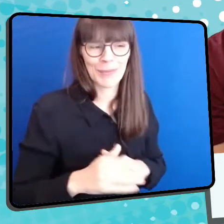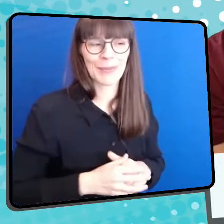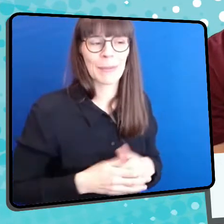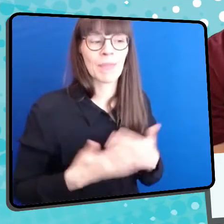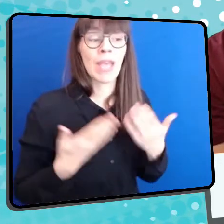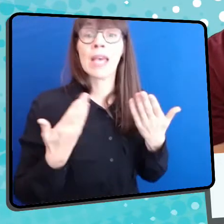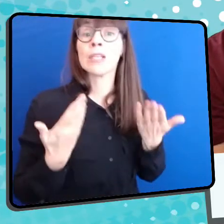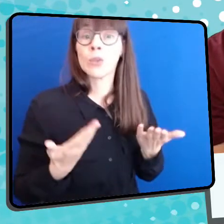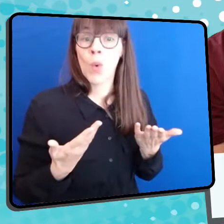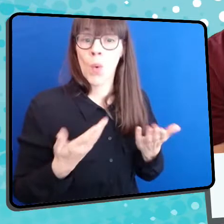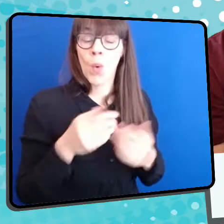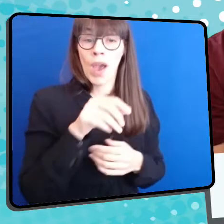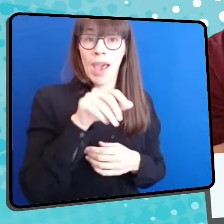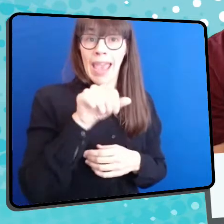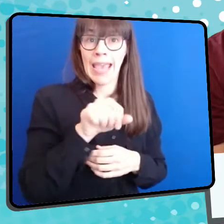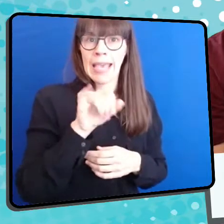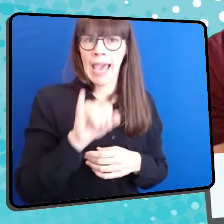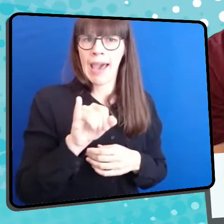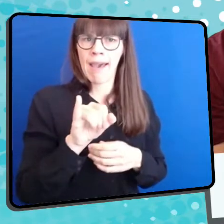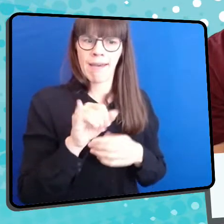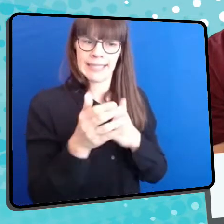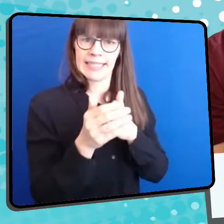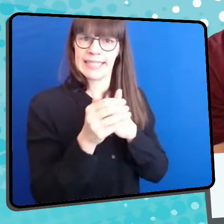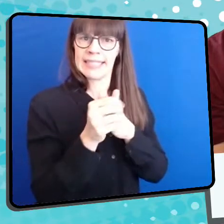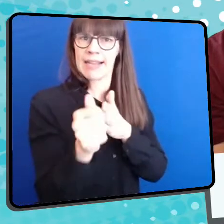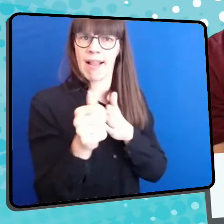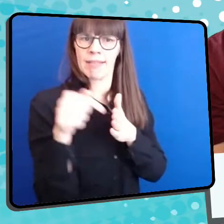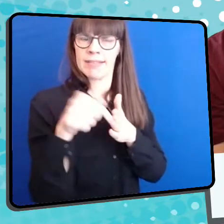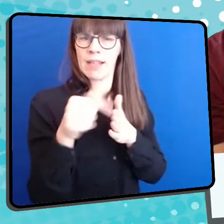to skill up on next? So what's the next thing you're going to learn?